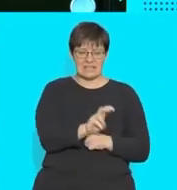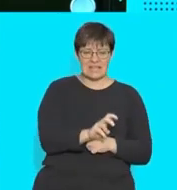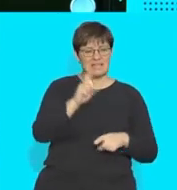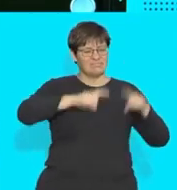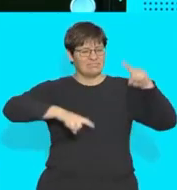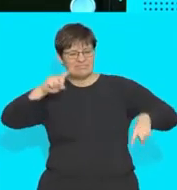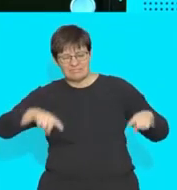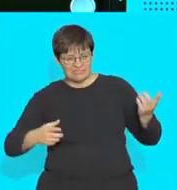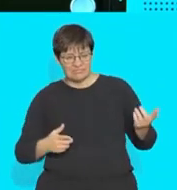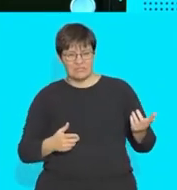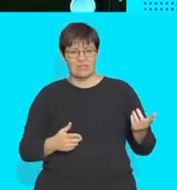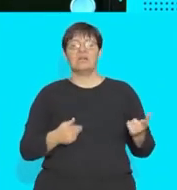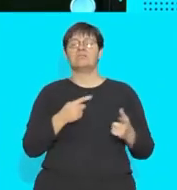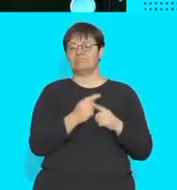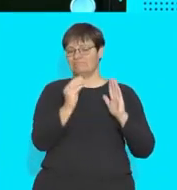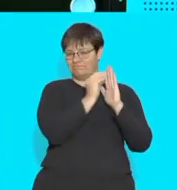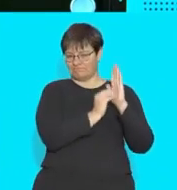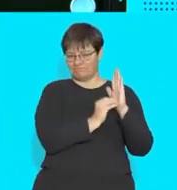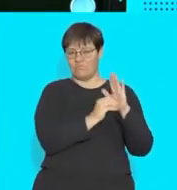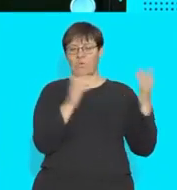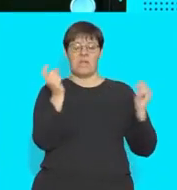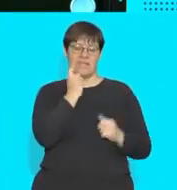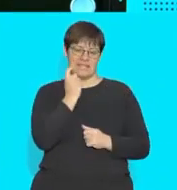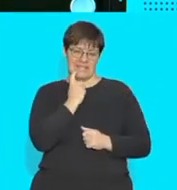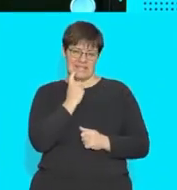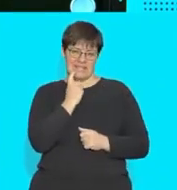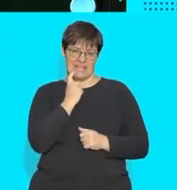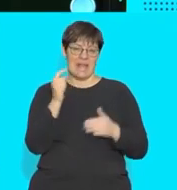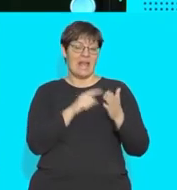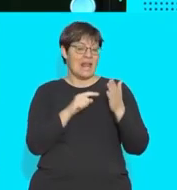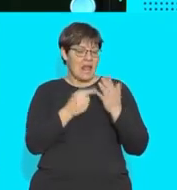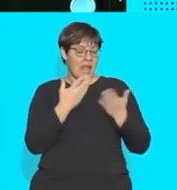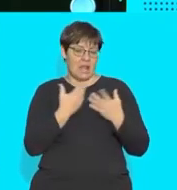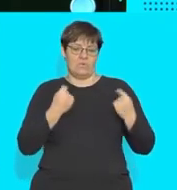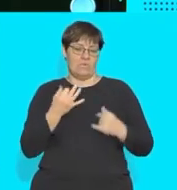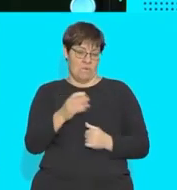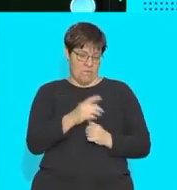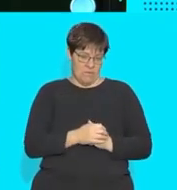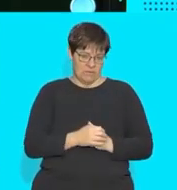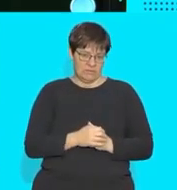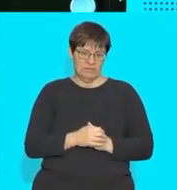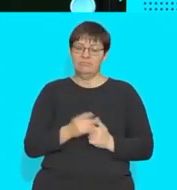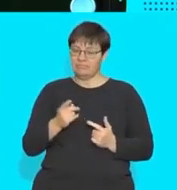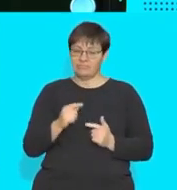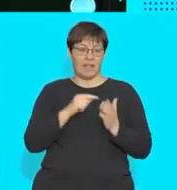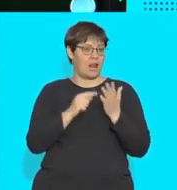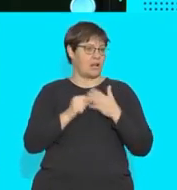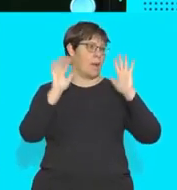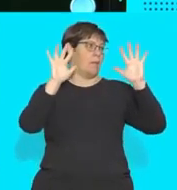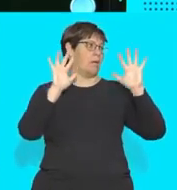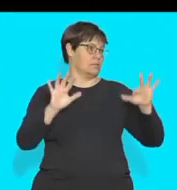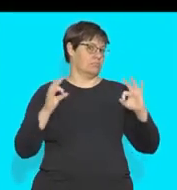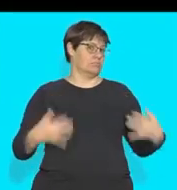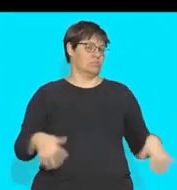look at different sections, scientific notation is just a bit easier, and your calculators can do it for you. Calculators are